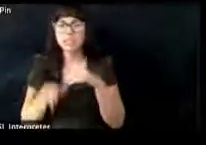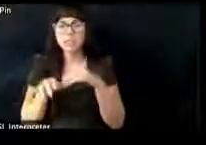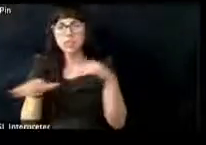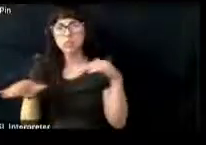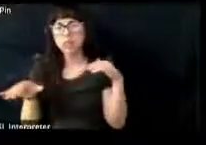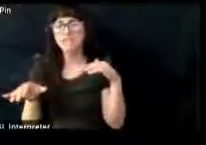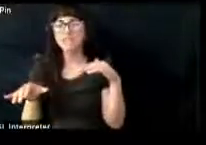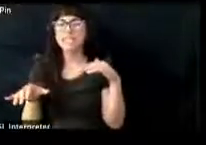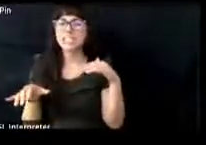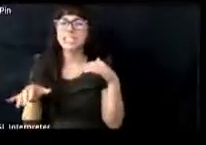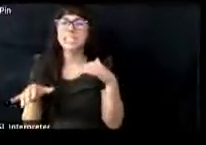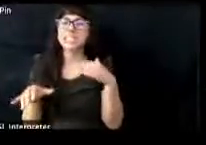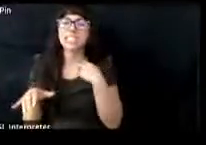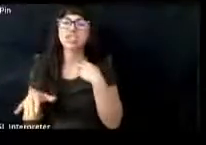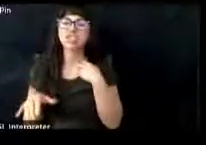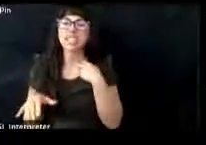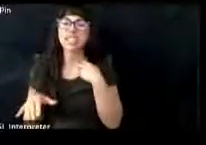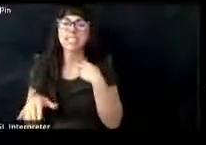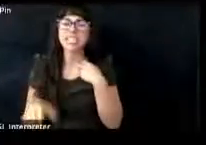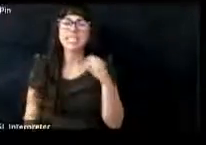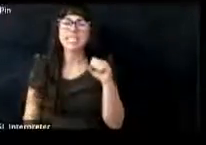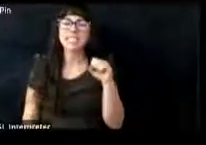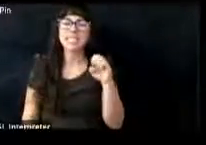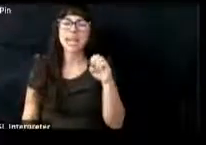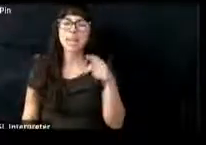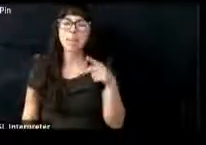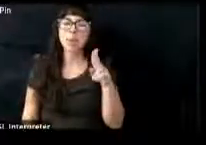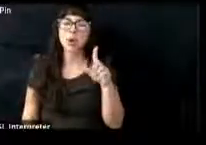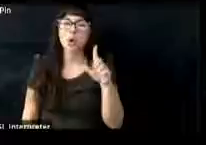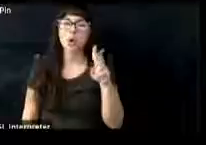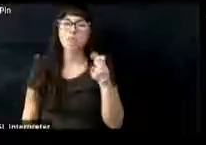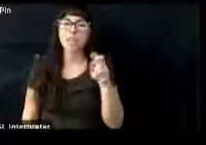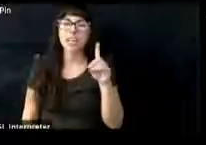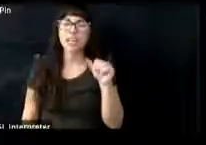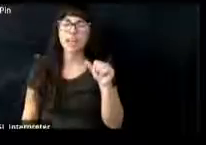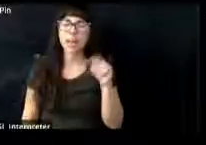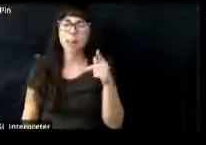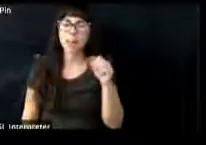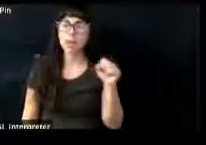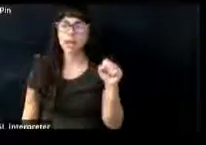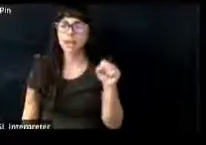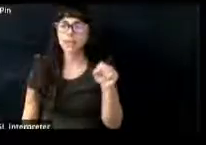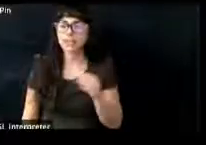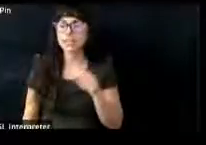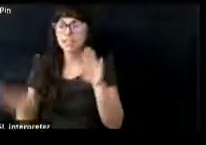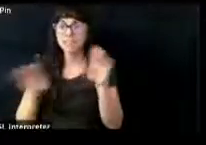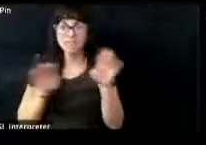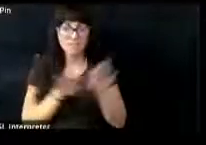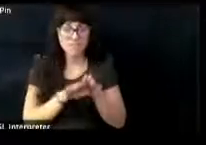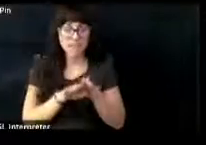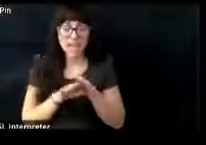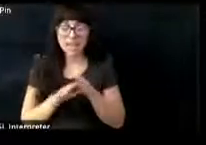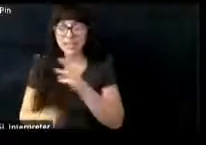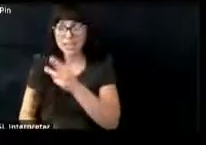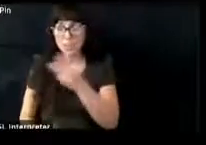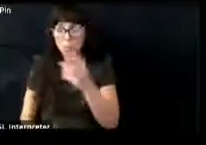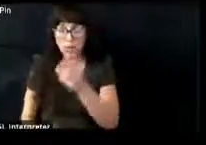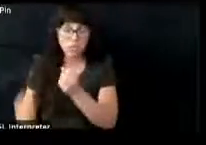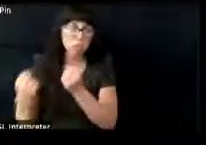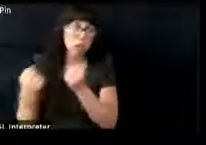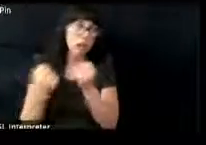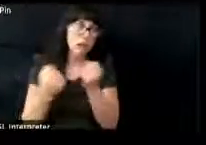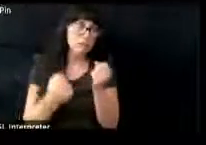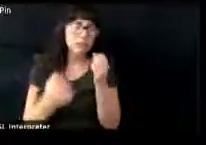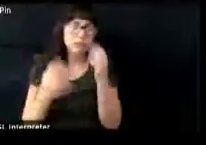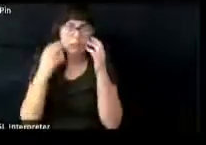the Sepulveda Pass. Attempting to move between the valley and the west side through the Sepulveda Pass can drive anybody crazy. The